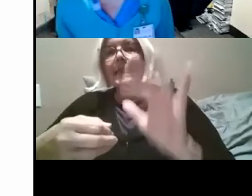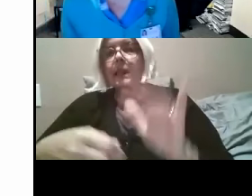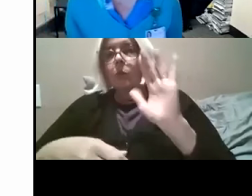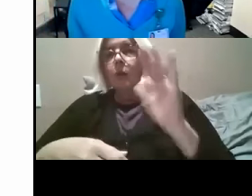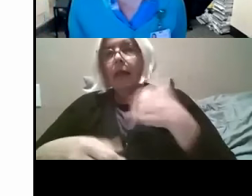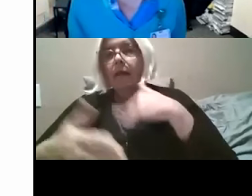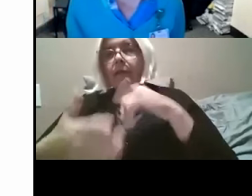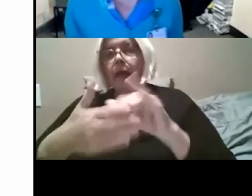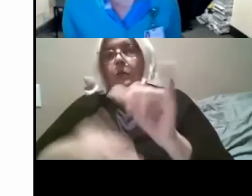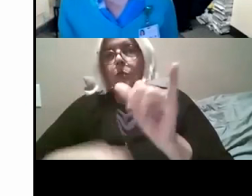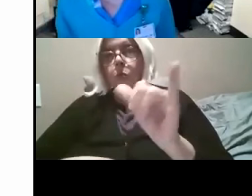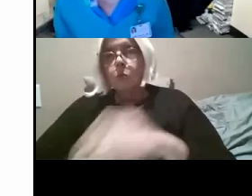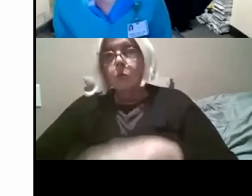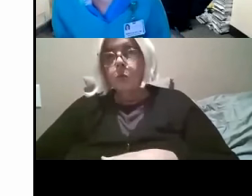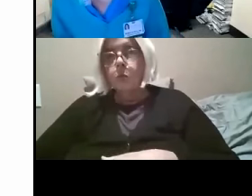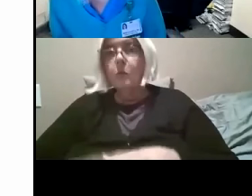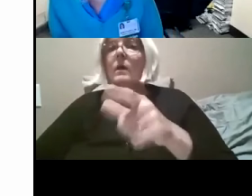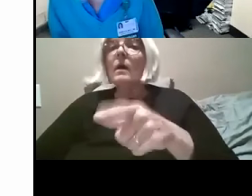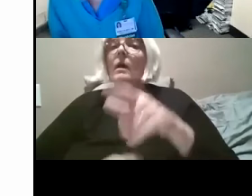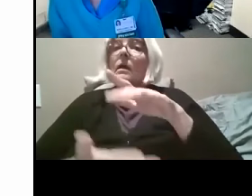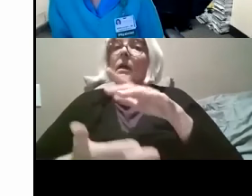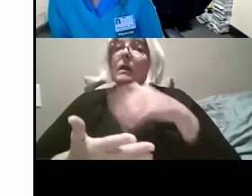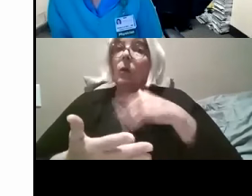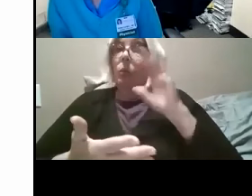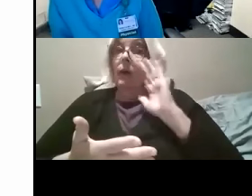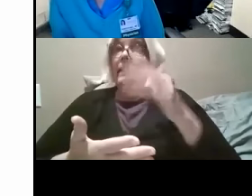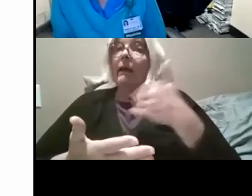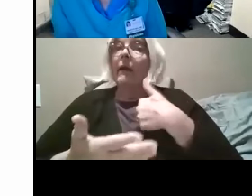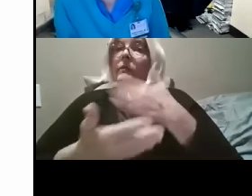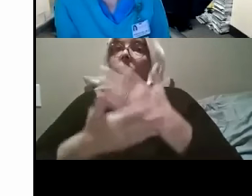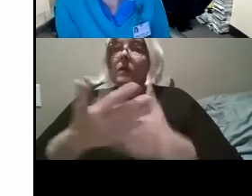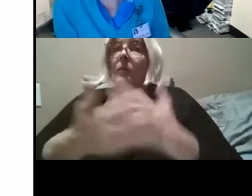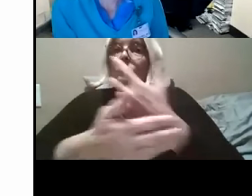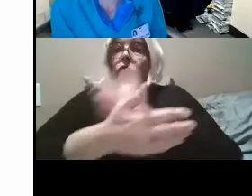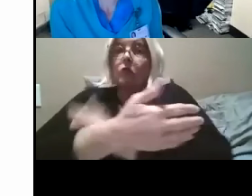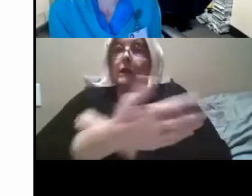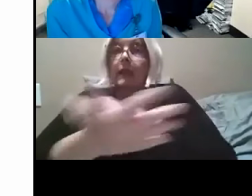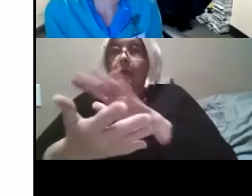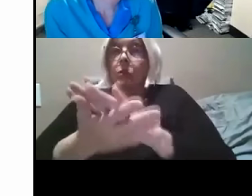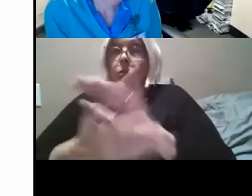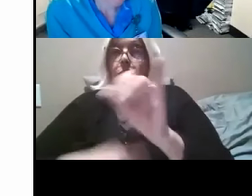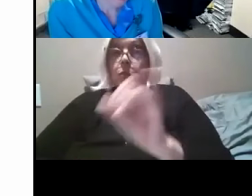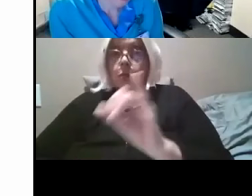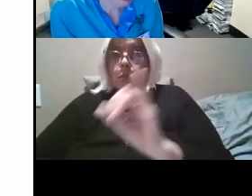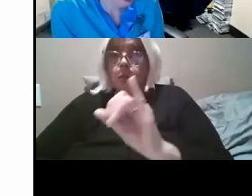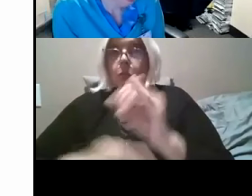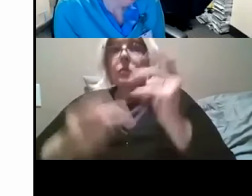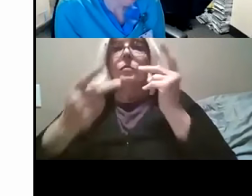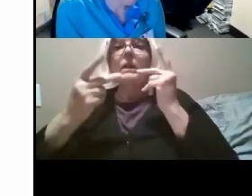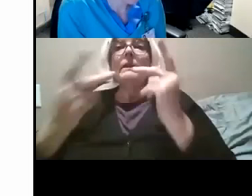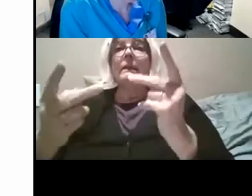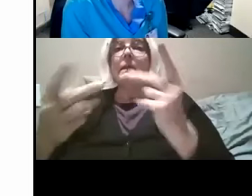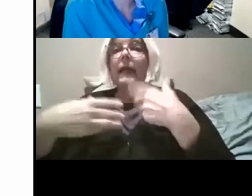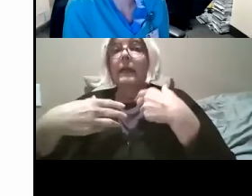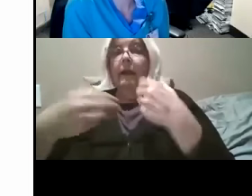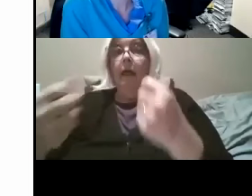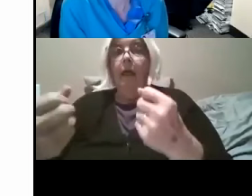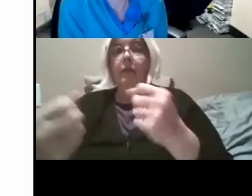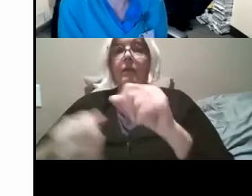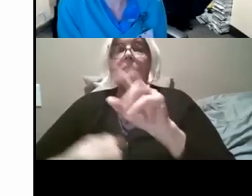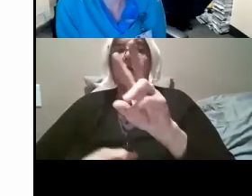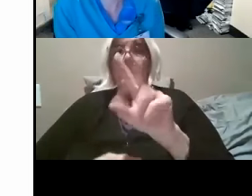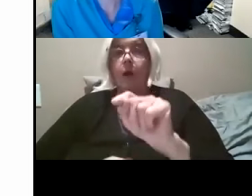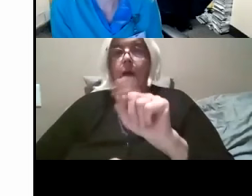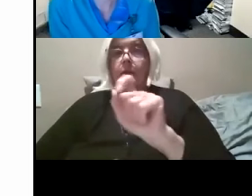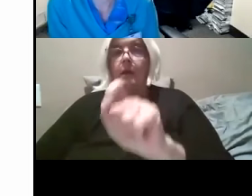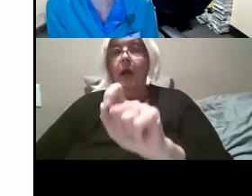get your child vaccinated. Those are going to be available through that healthvermont.gov website, where you can schedule an appointment, or you